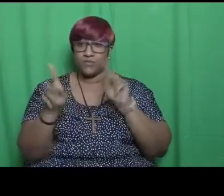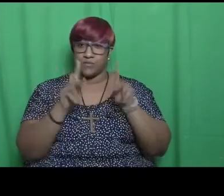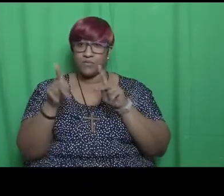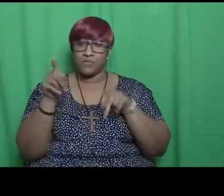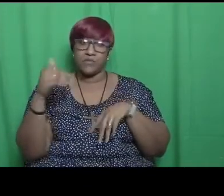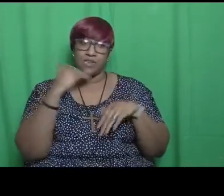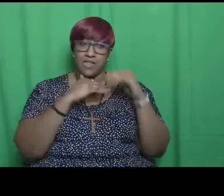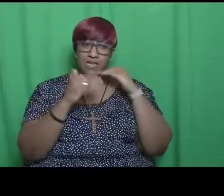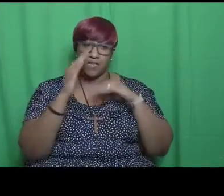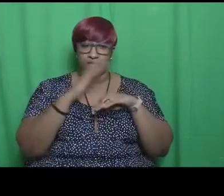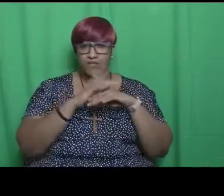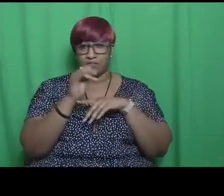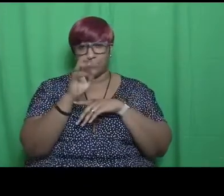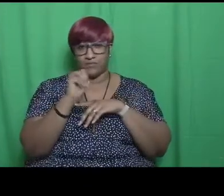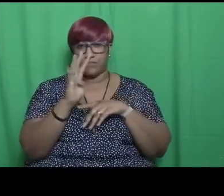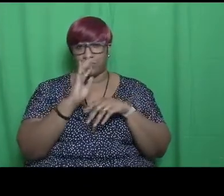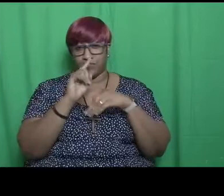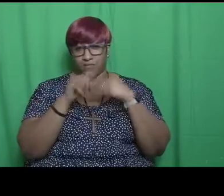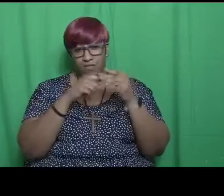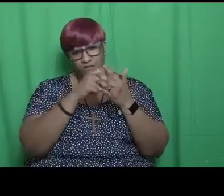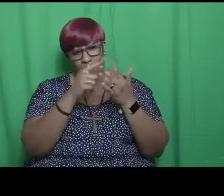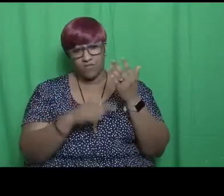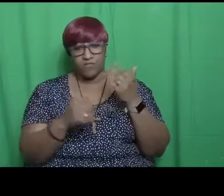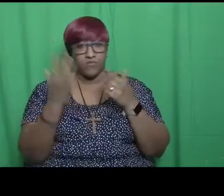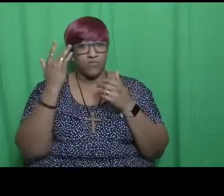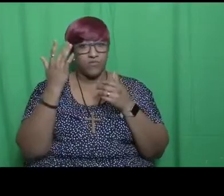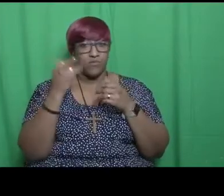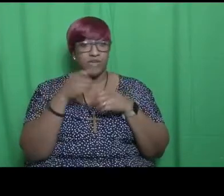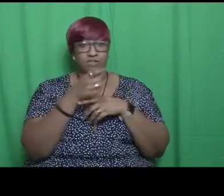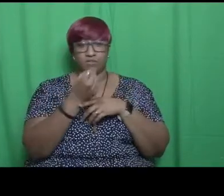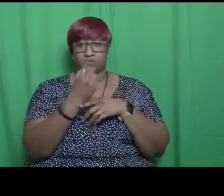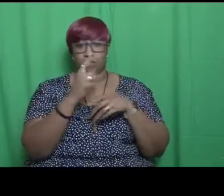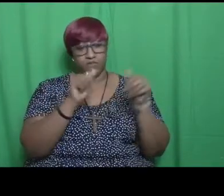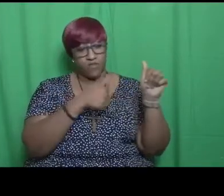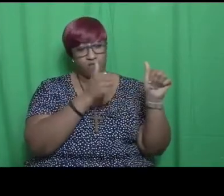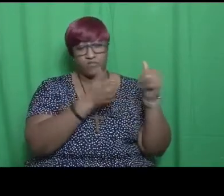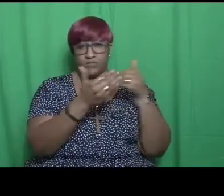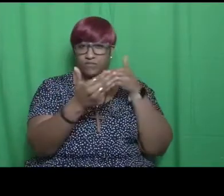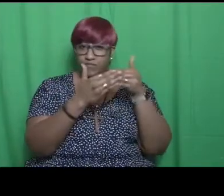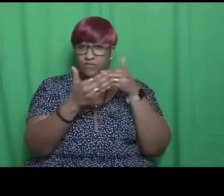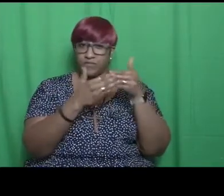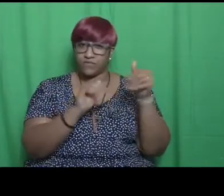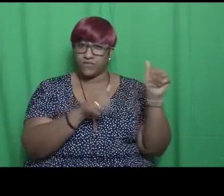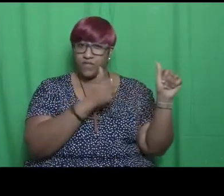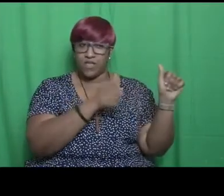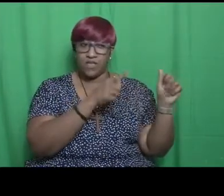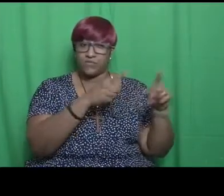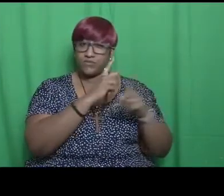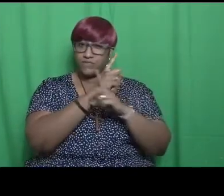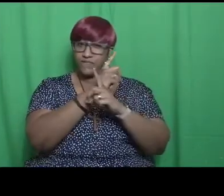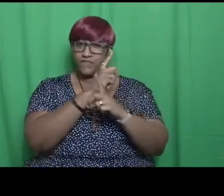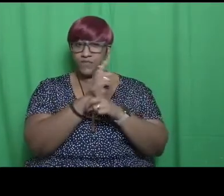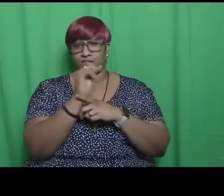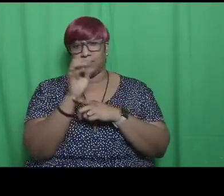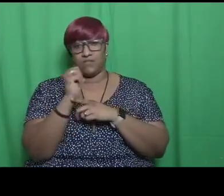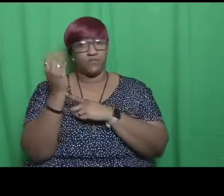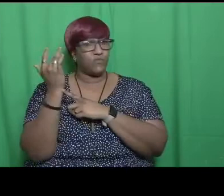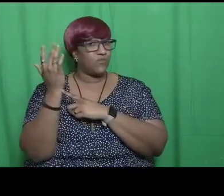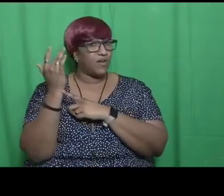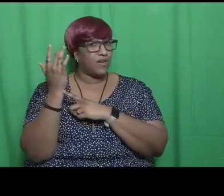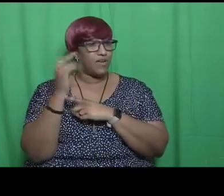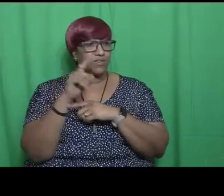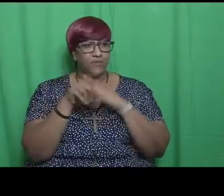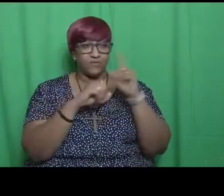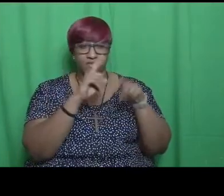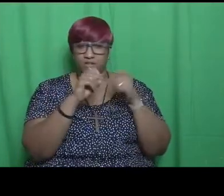were lying on him? They were talking about all that. Why didn't his 12 closest disciples defend him? Why? They were